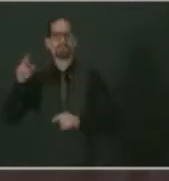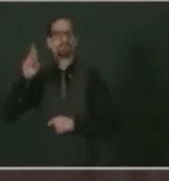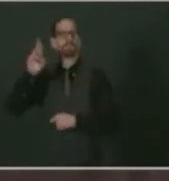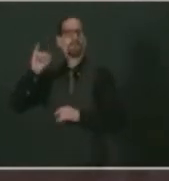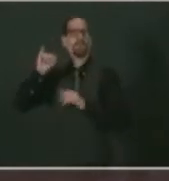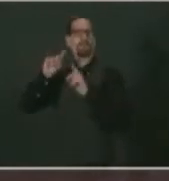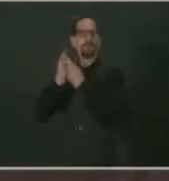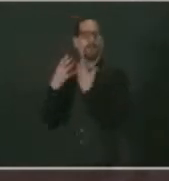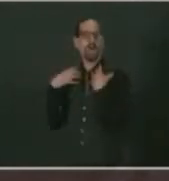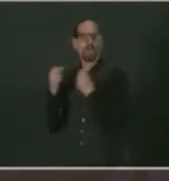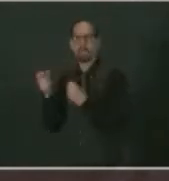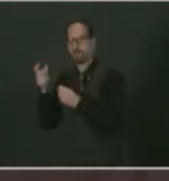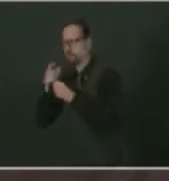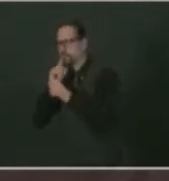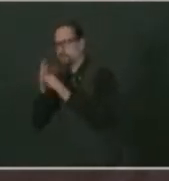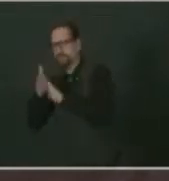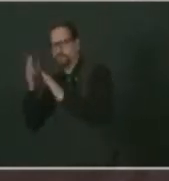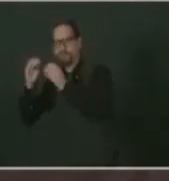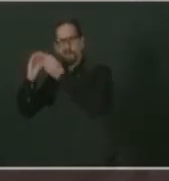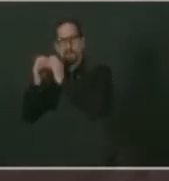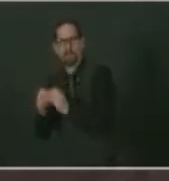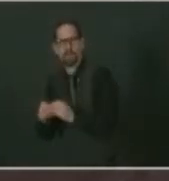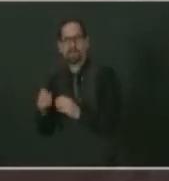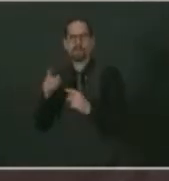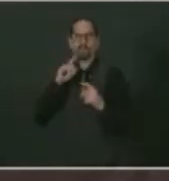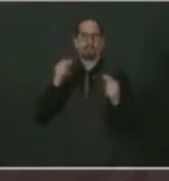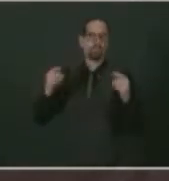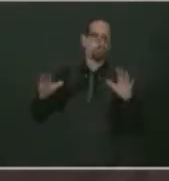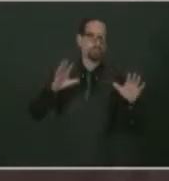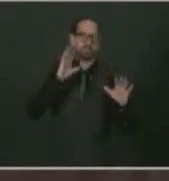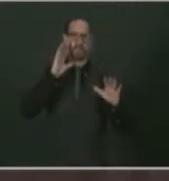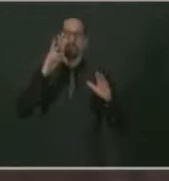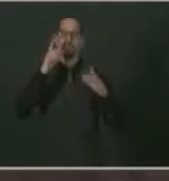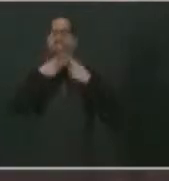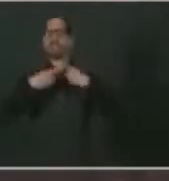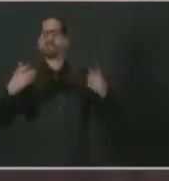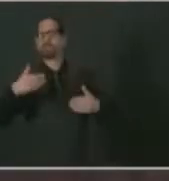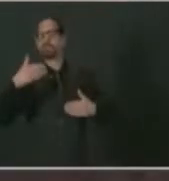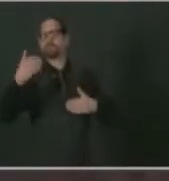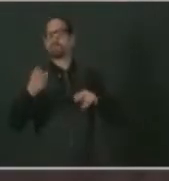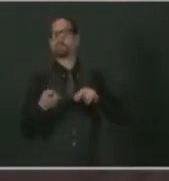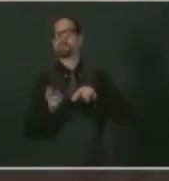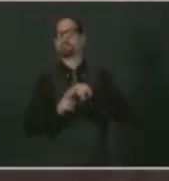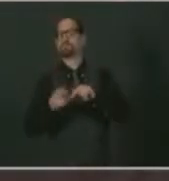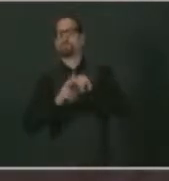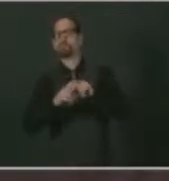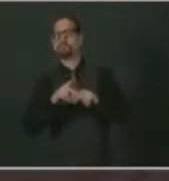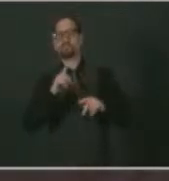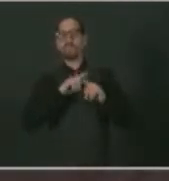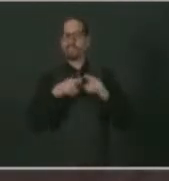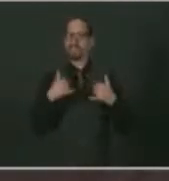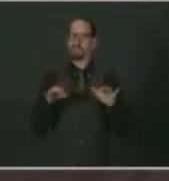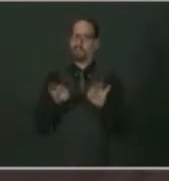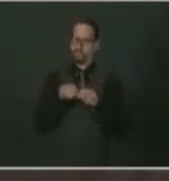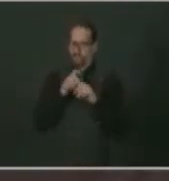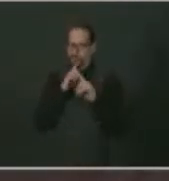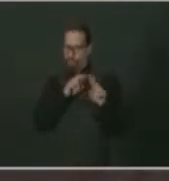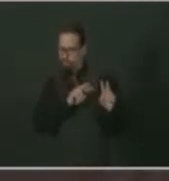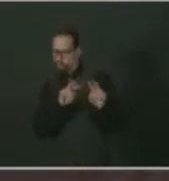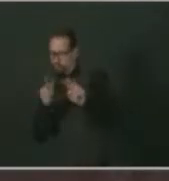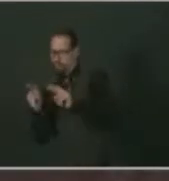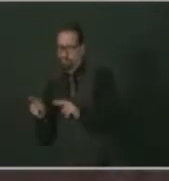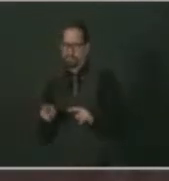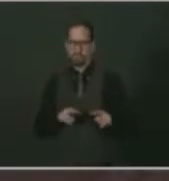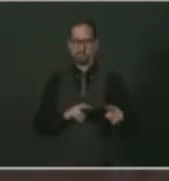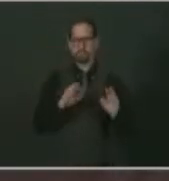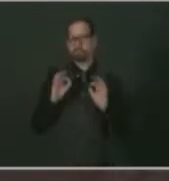at 100% capacity in the restaurant category, very important, and in other categories. Having said that, you